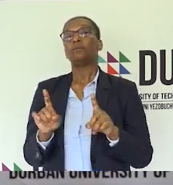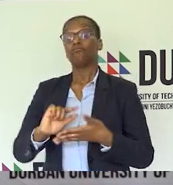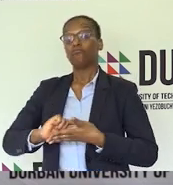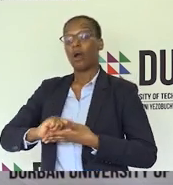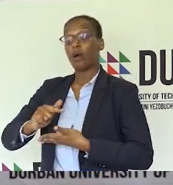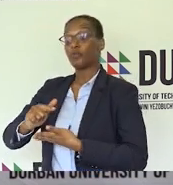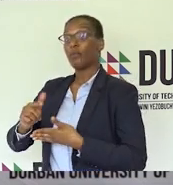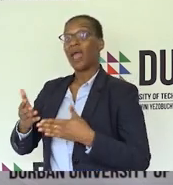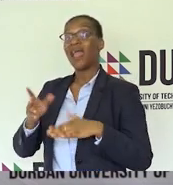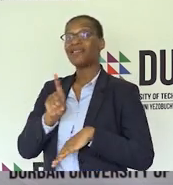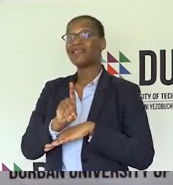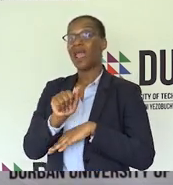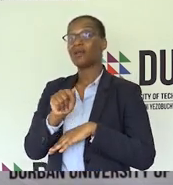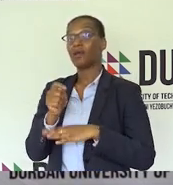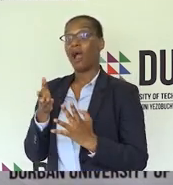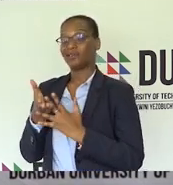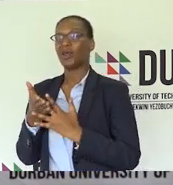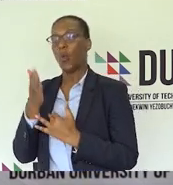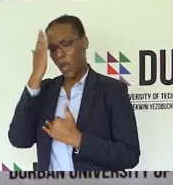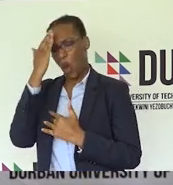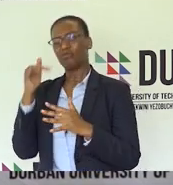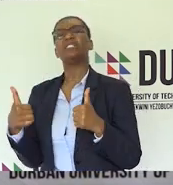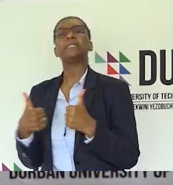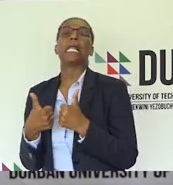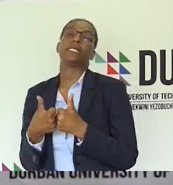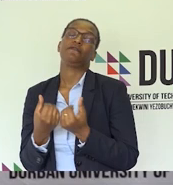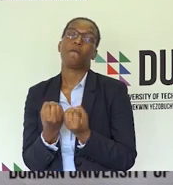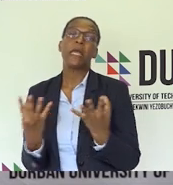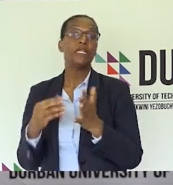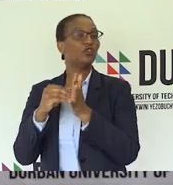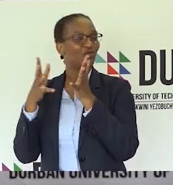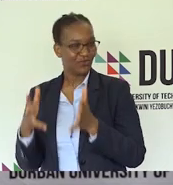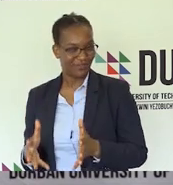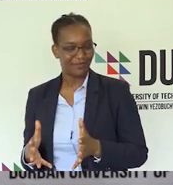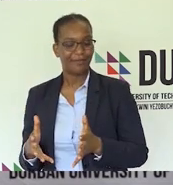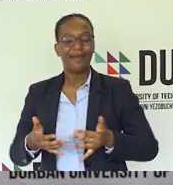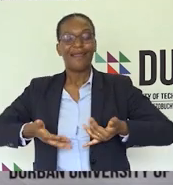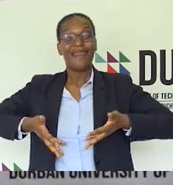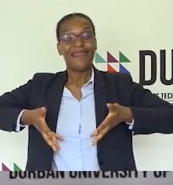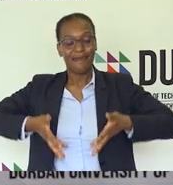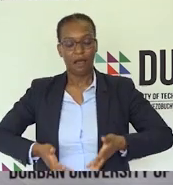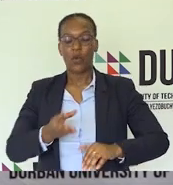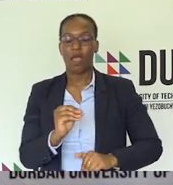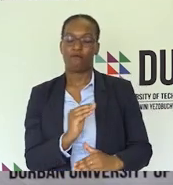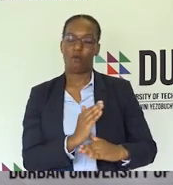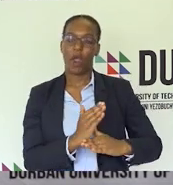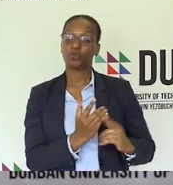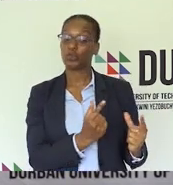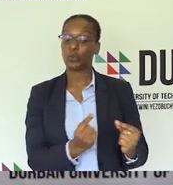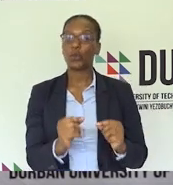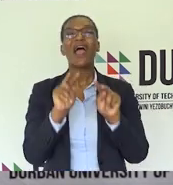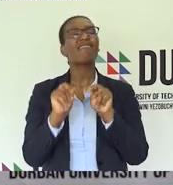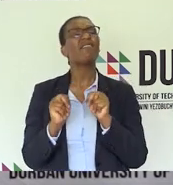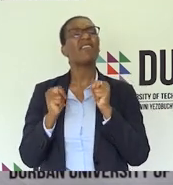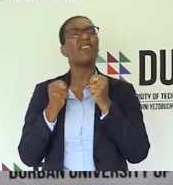both laptops and data is a challenge for many students. There is currently work being done at a